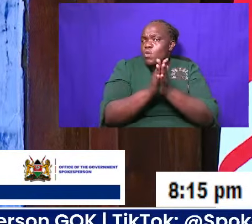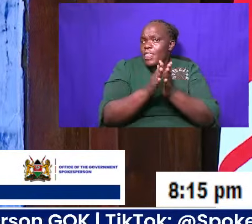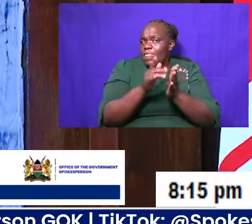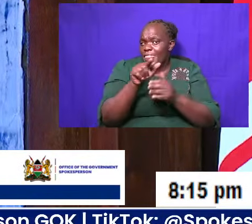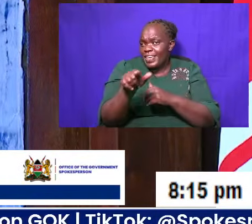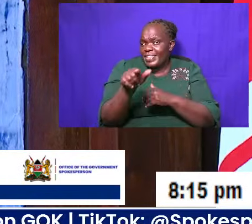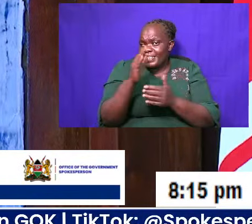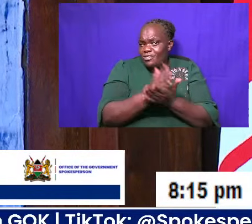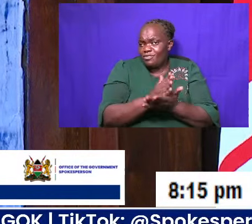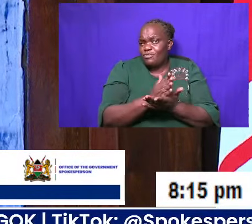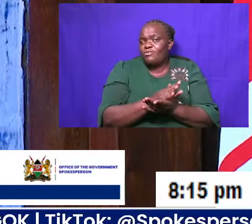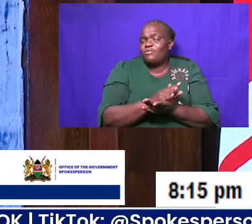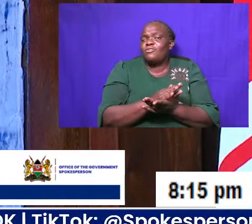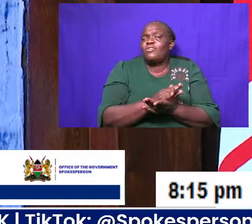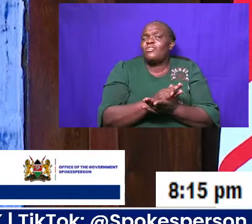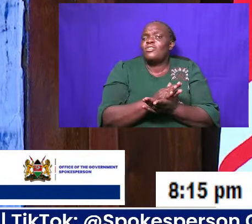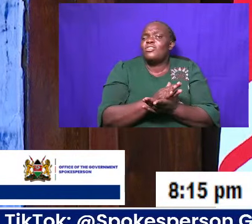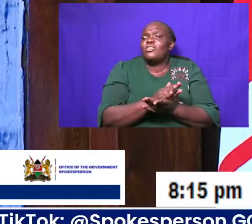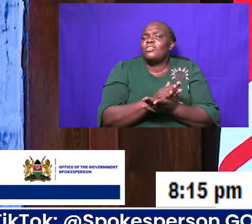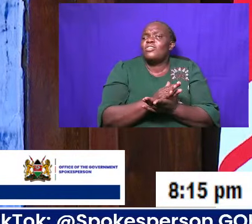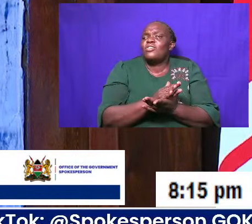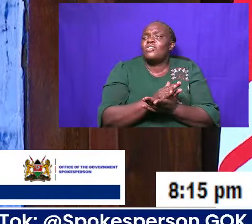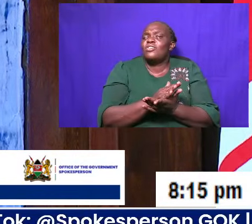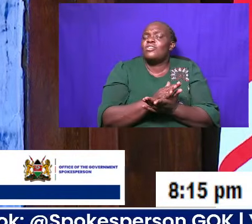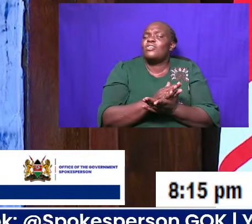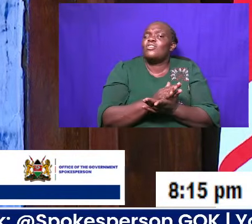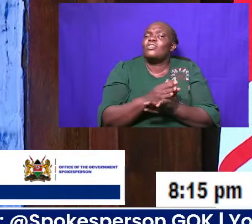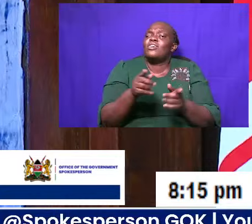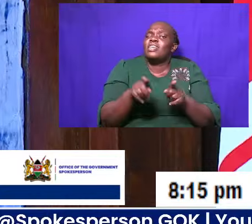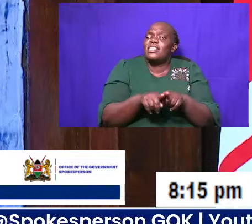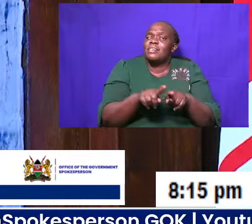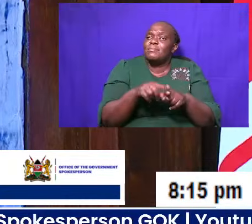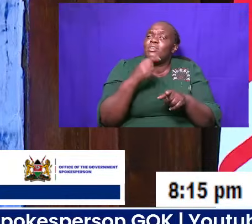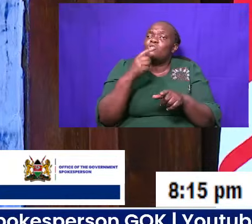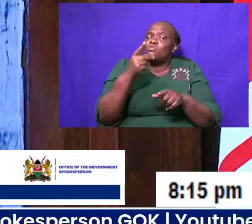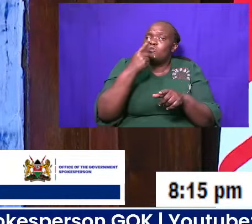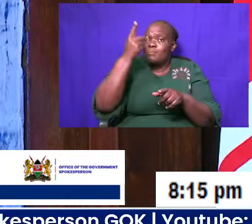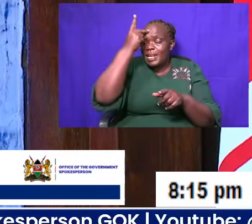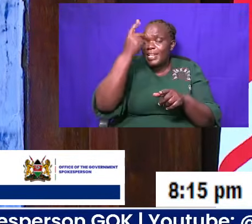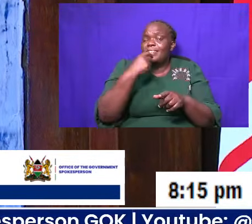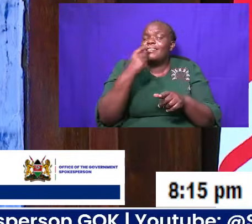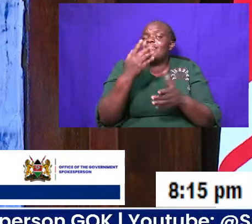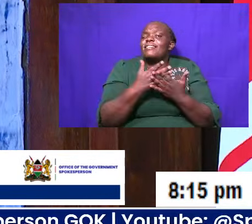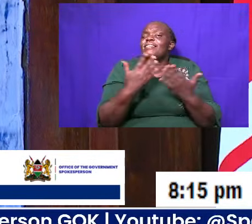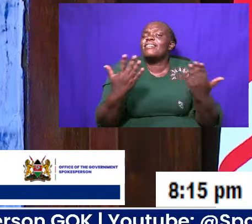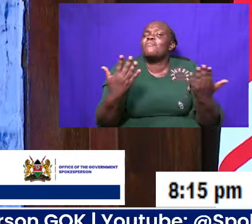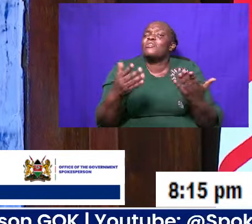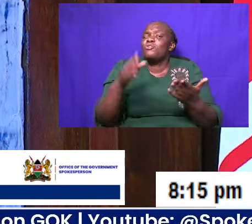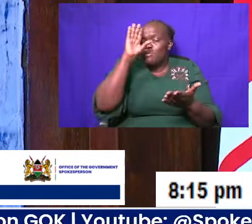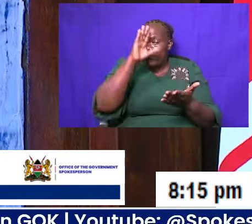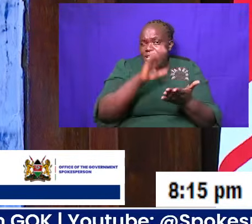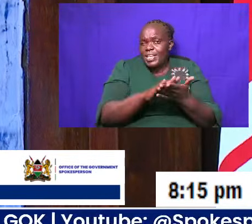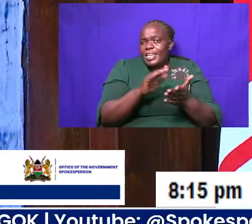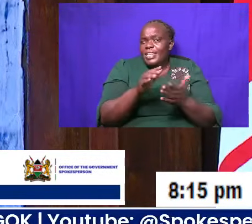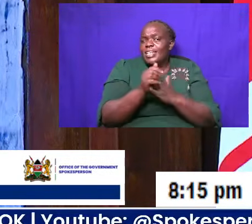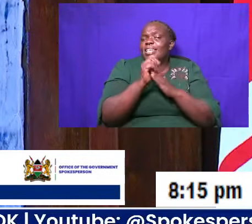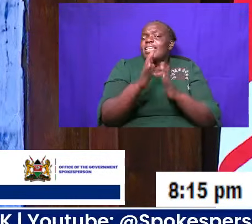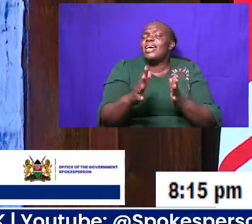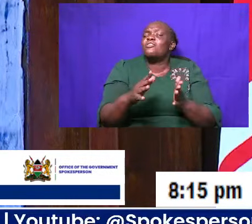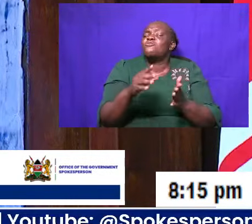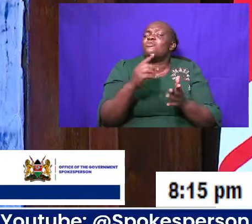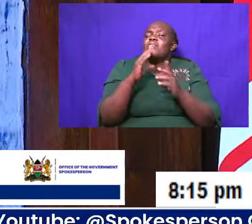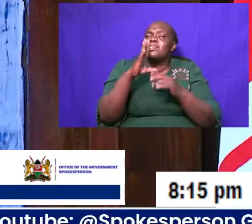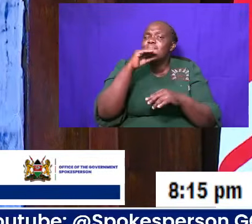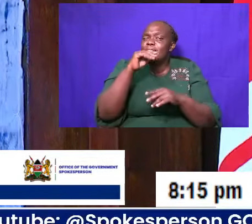The a idea child, of Muriuki Karoe, Yeah. the former senator. as a Yeah. child, when your parents tell you something, you believe in it. And when a leader speaks, people